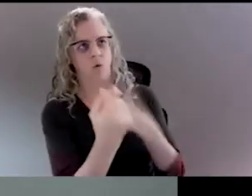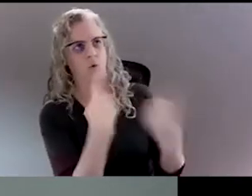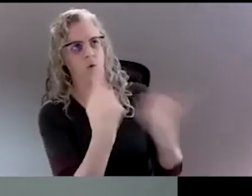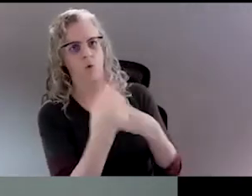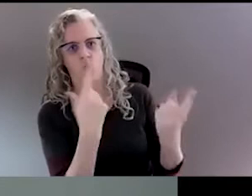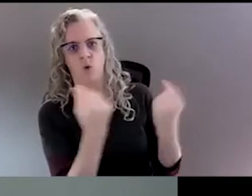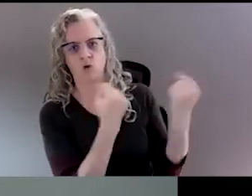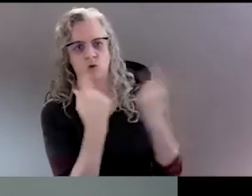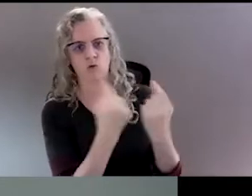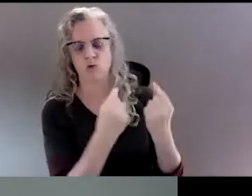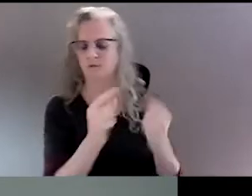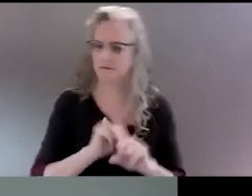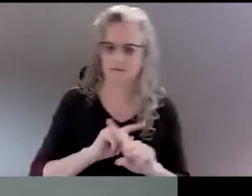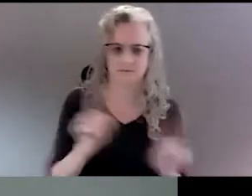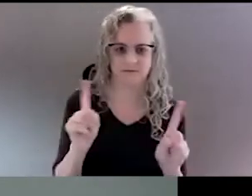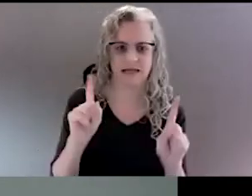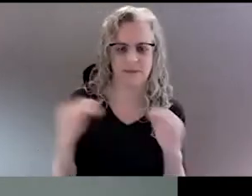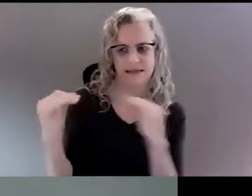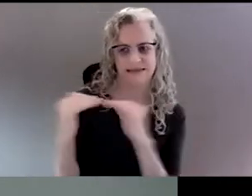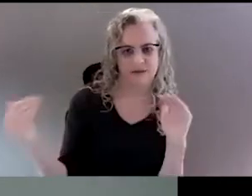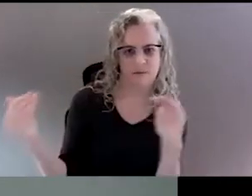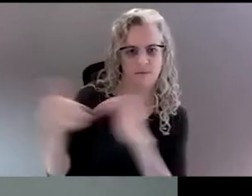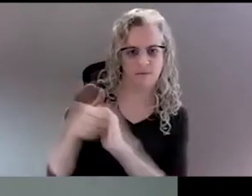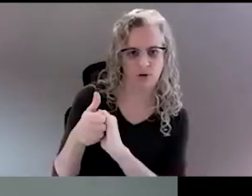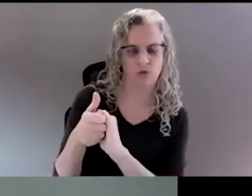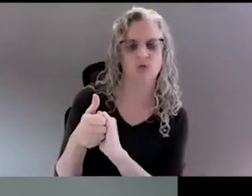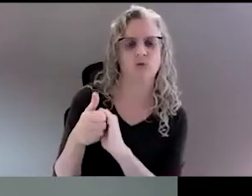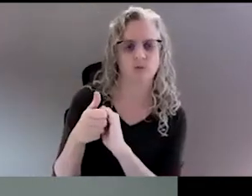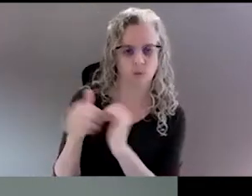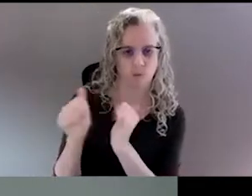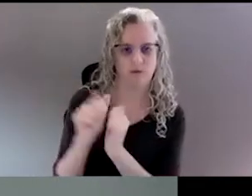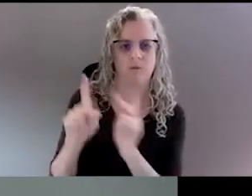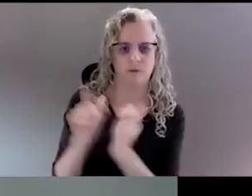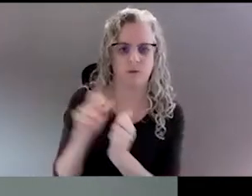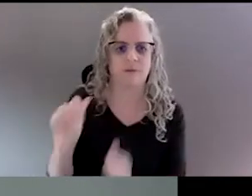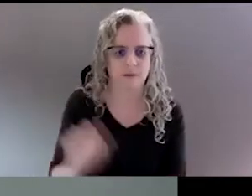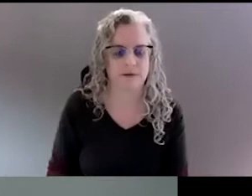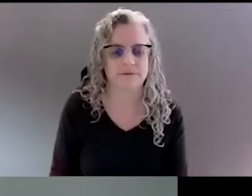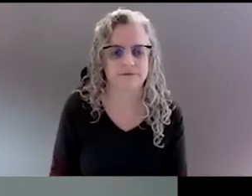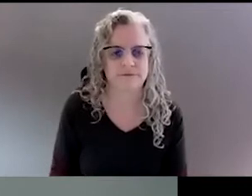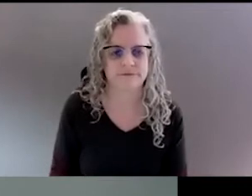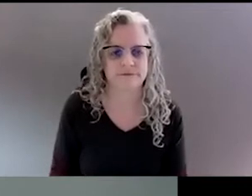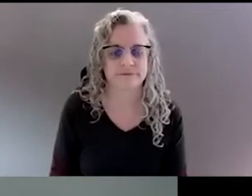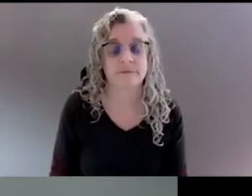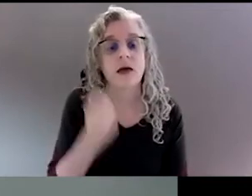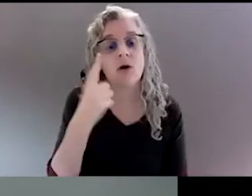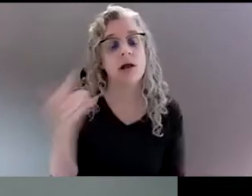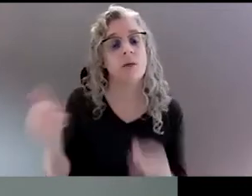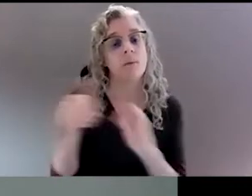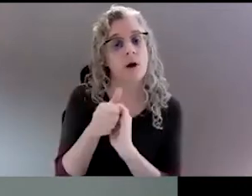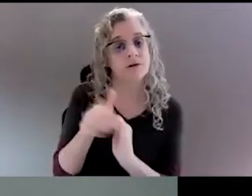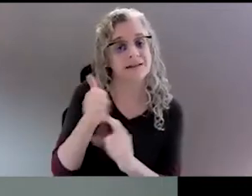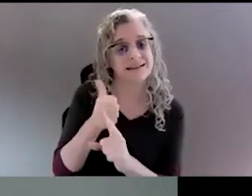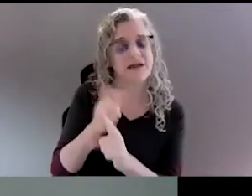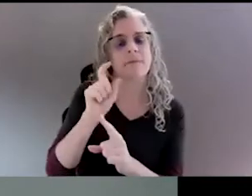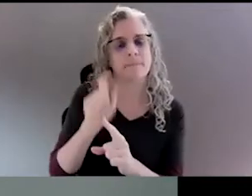have partnerships. And really important in partnerships is to give support and guidance to